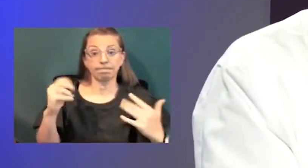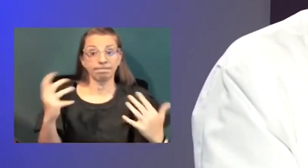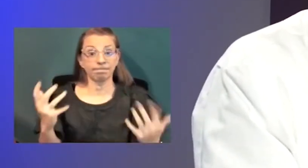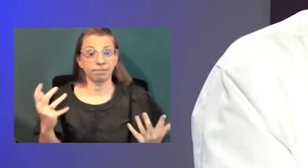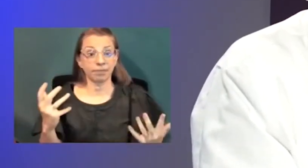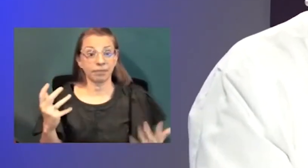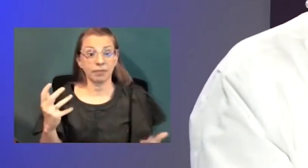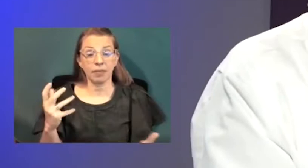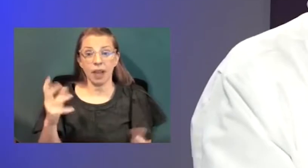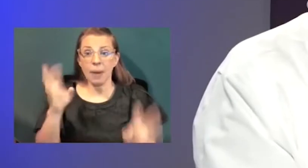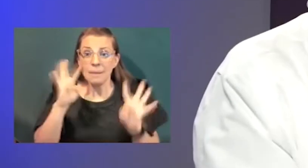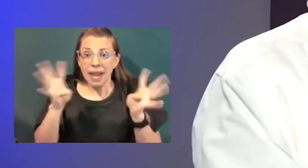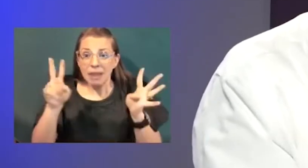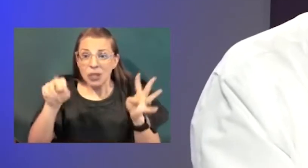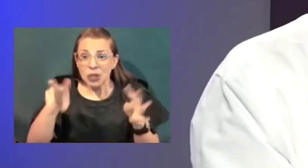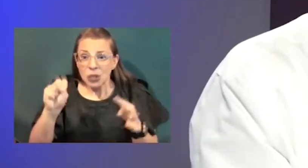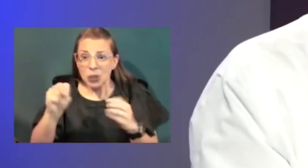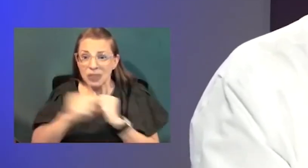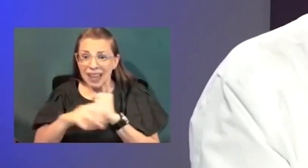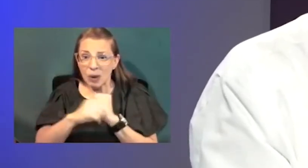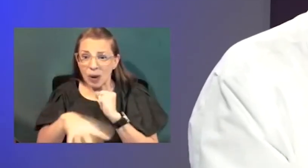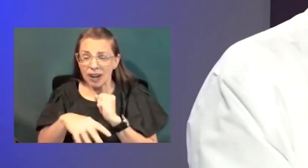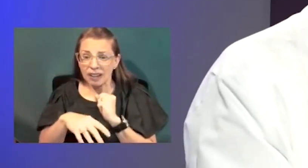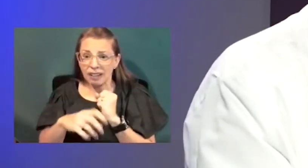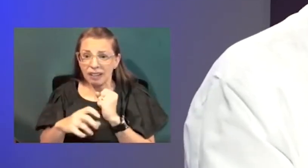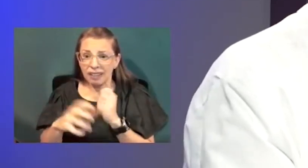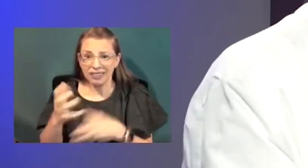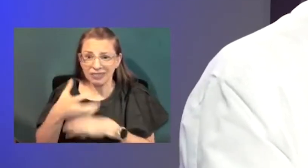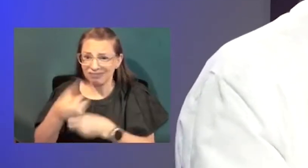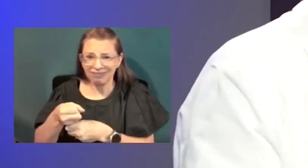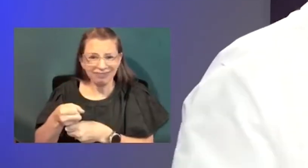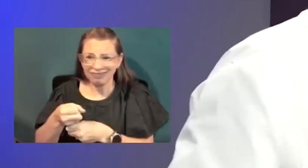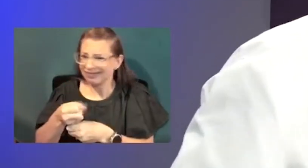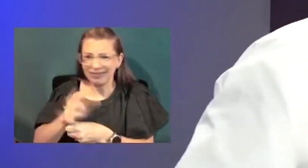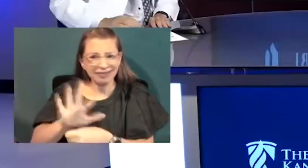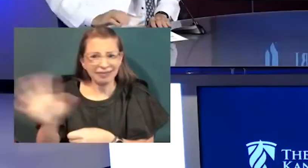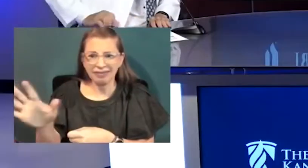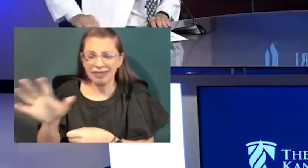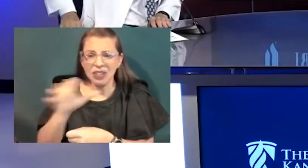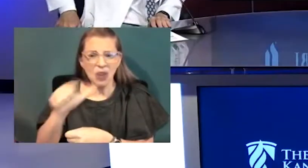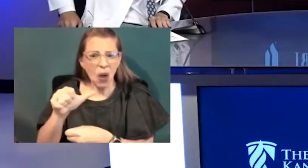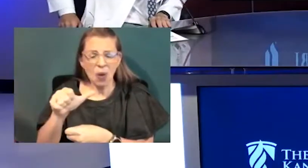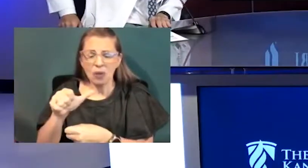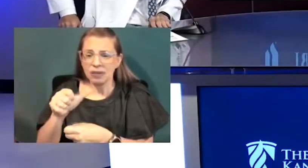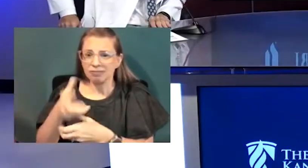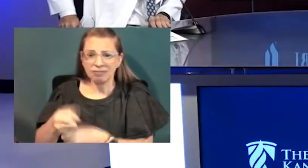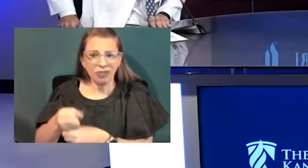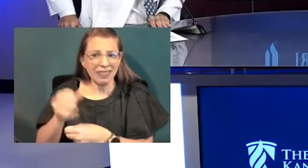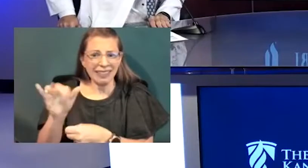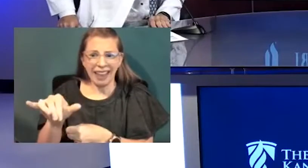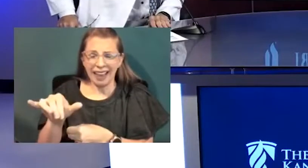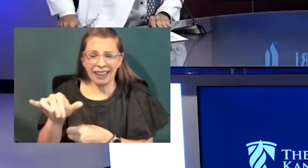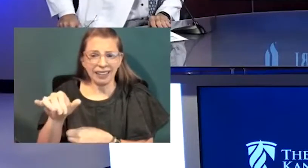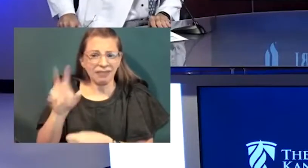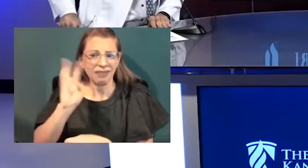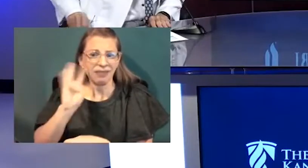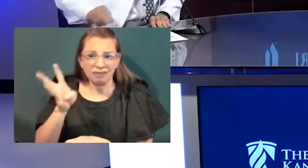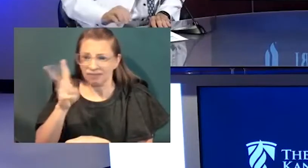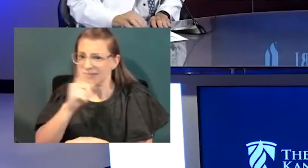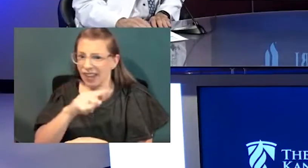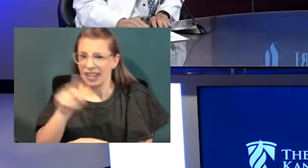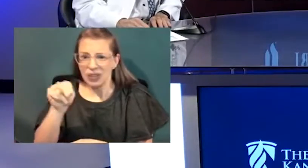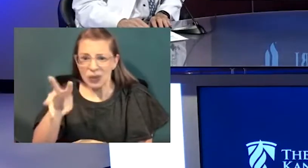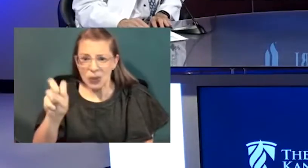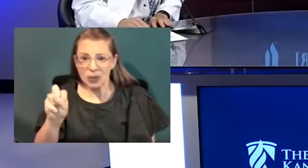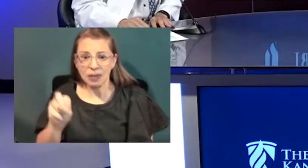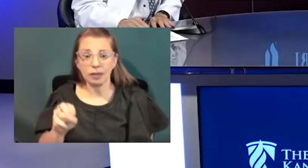news network, that is not helpful to us. Don't be part of the MUN. Right. You know, it is one of the most interesting things, and say what you will, and I